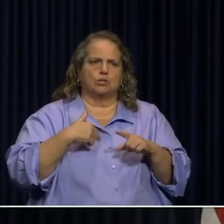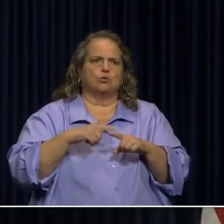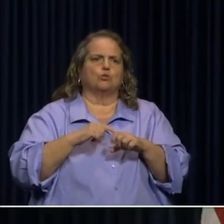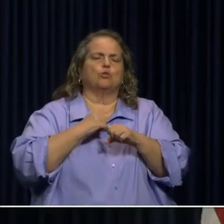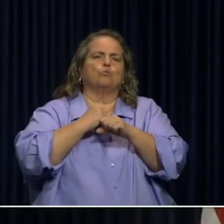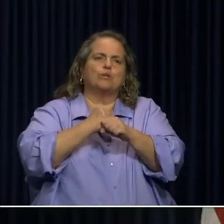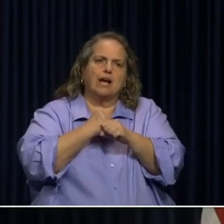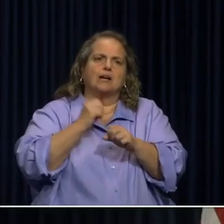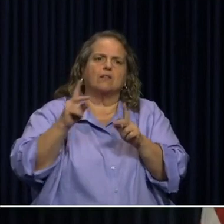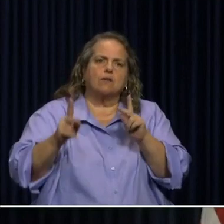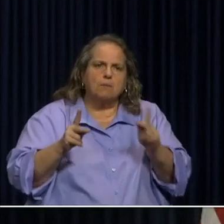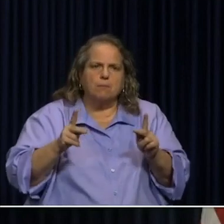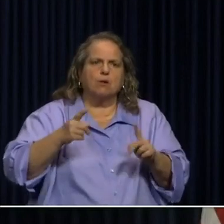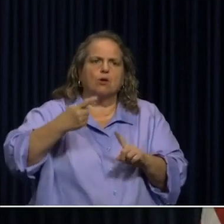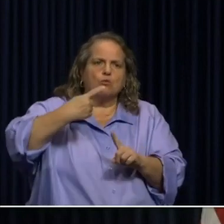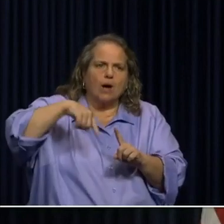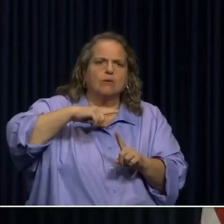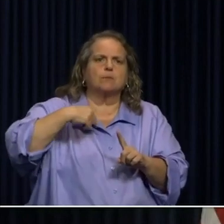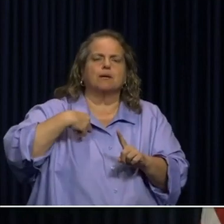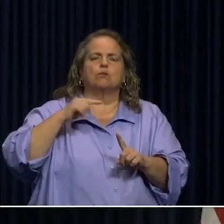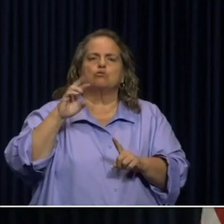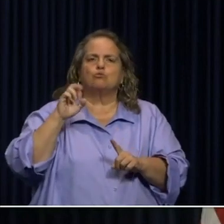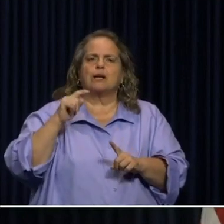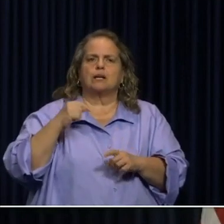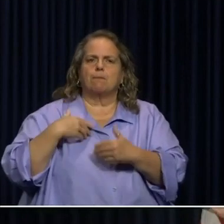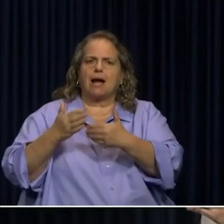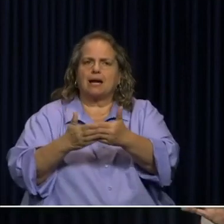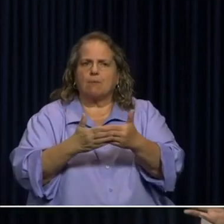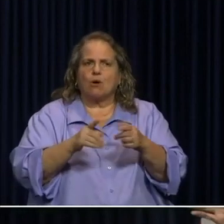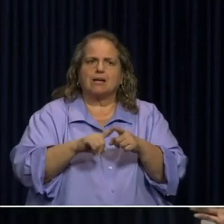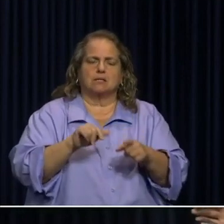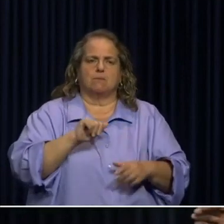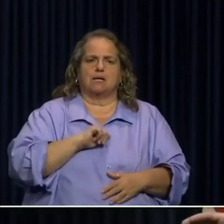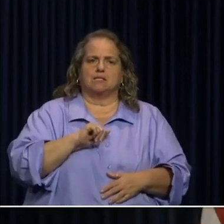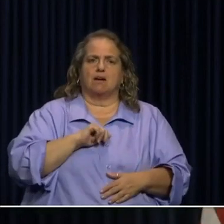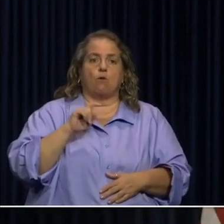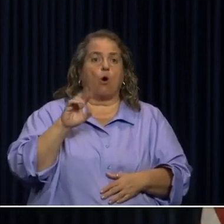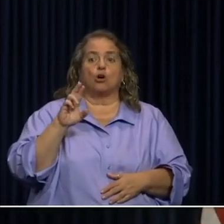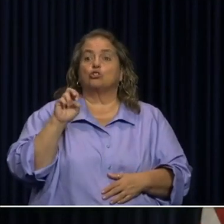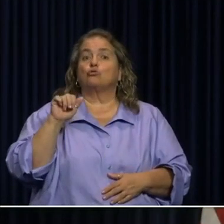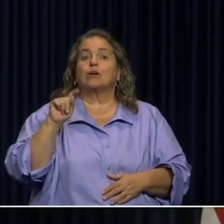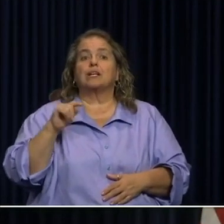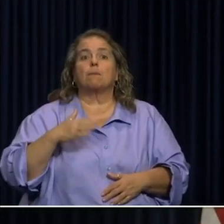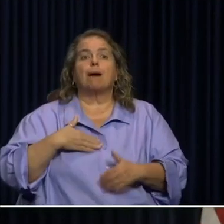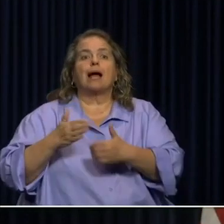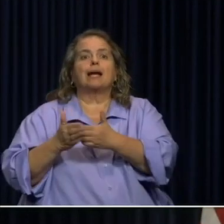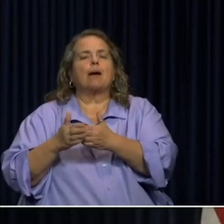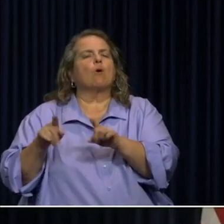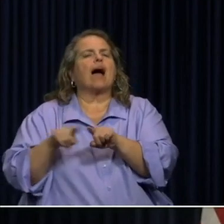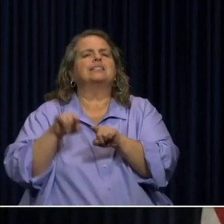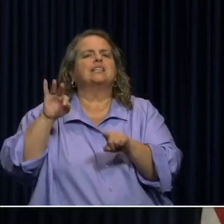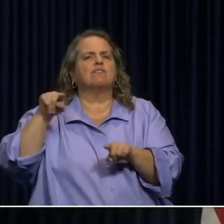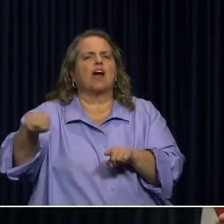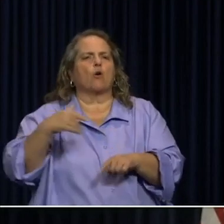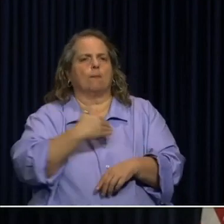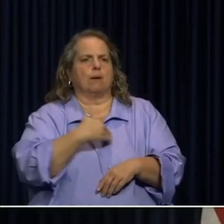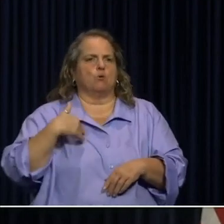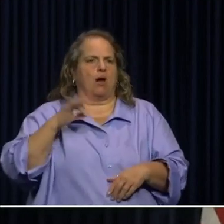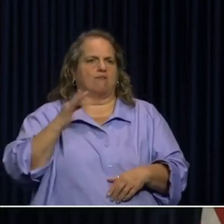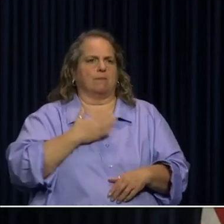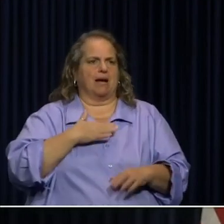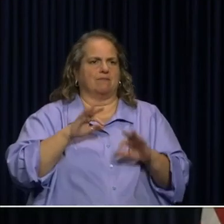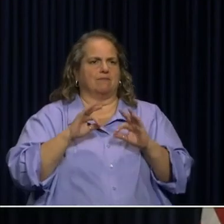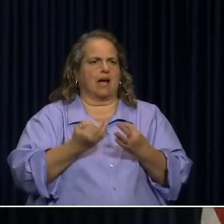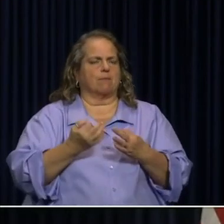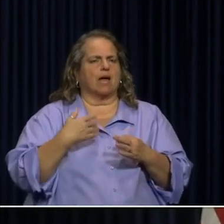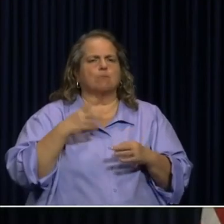the people around me, to treat my neighbor as myself, or maybe I'm treating my neighbor like they're members of my family and trying to do